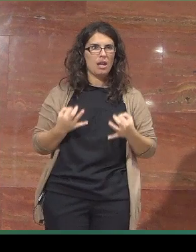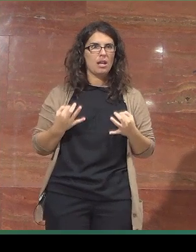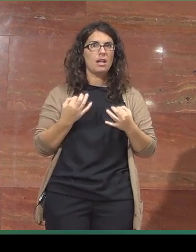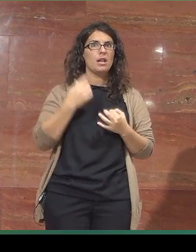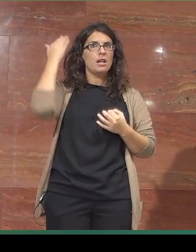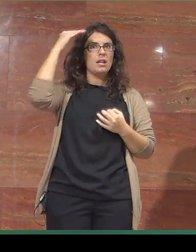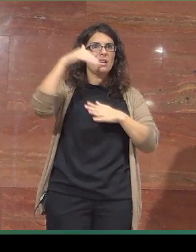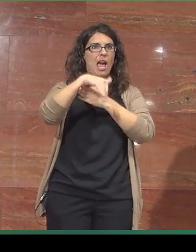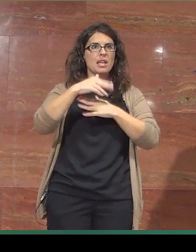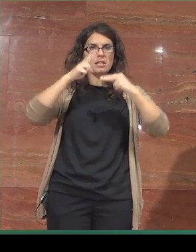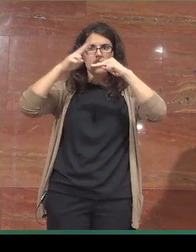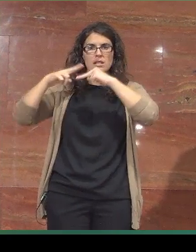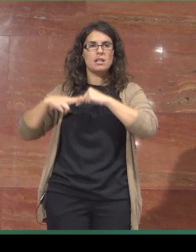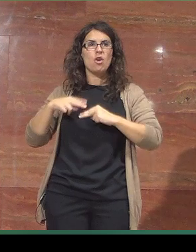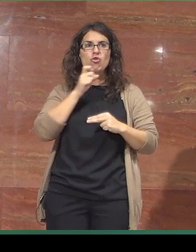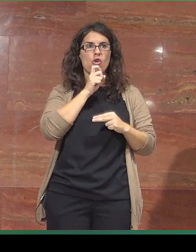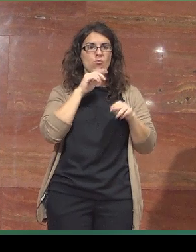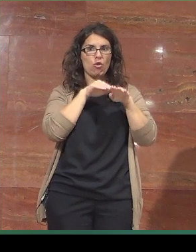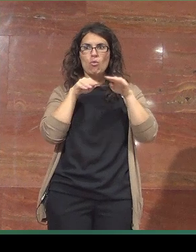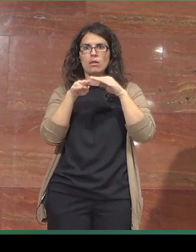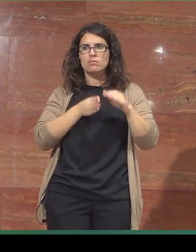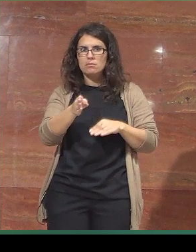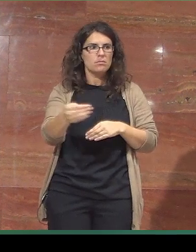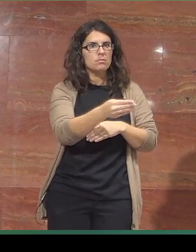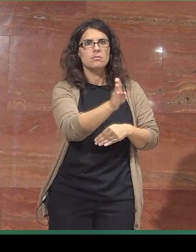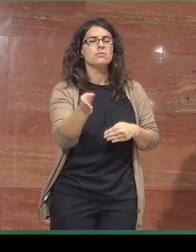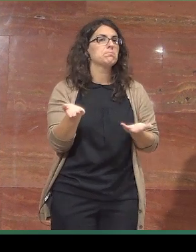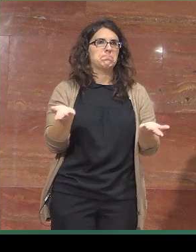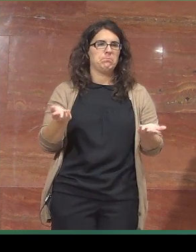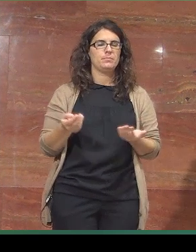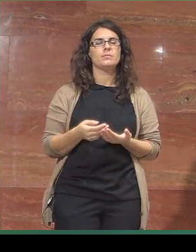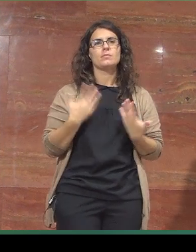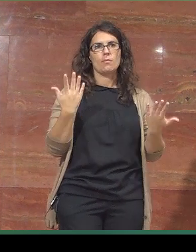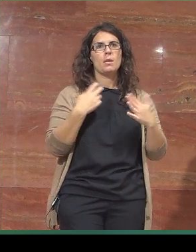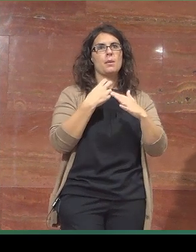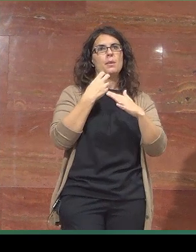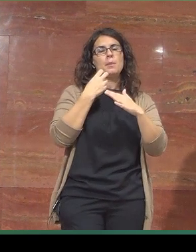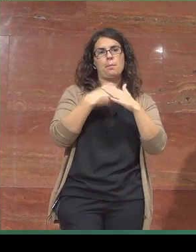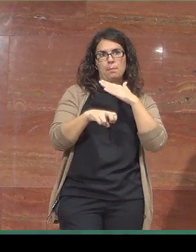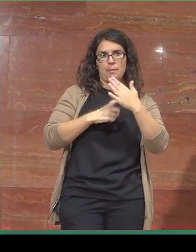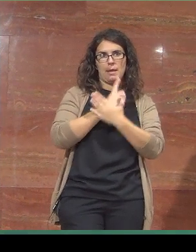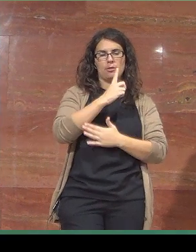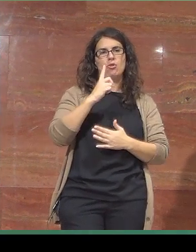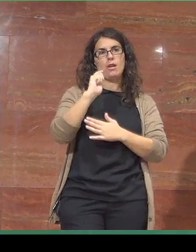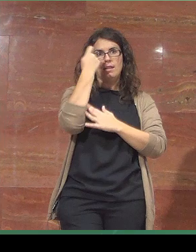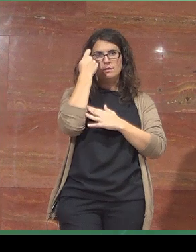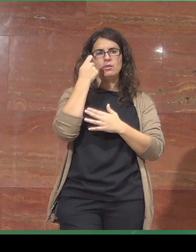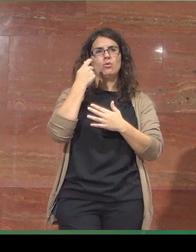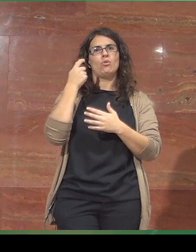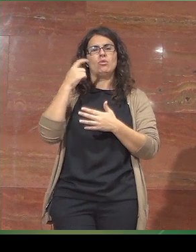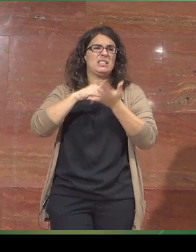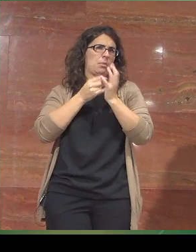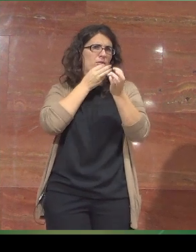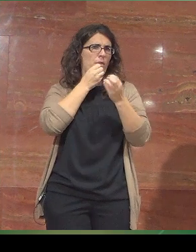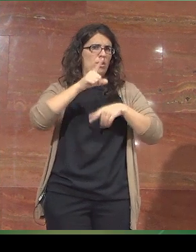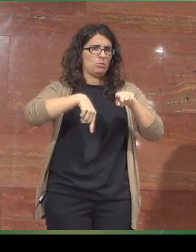The success of the tube map and the information system for public transport, and in particular the tube,